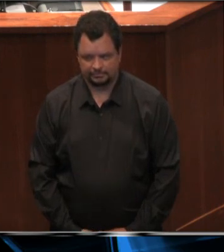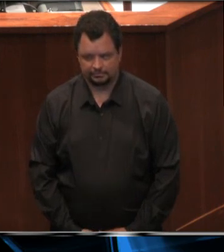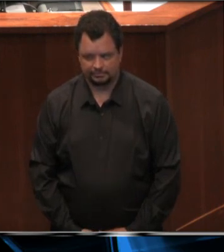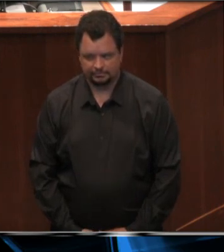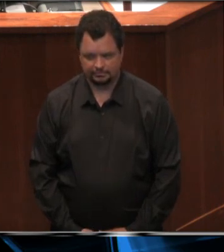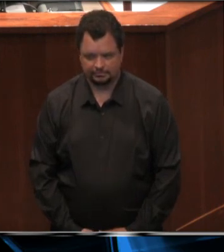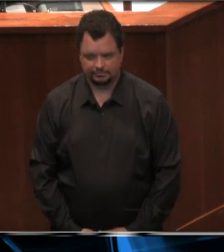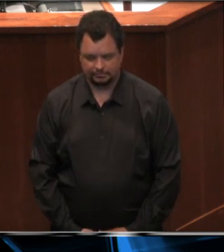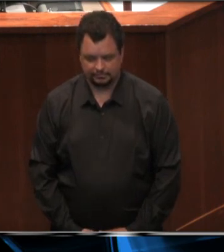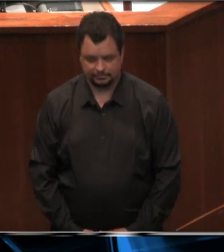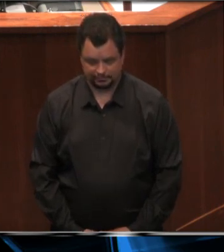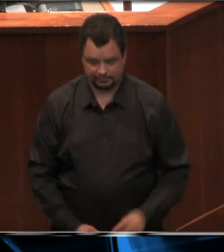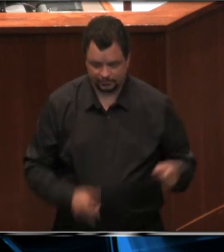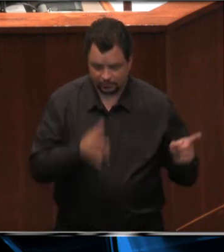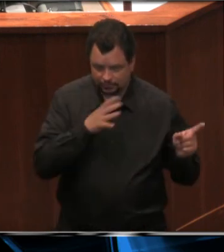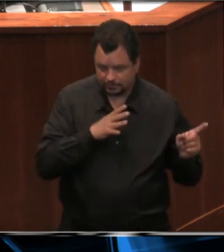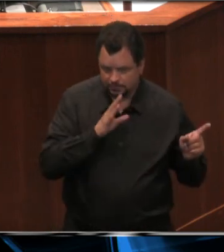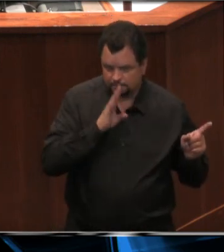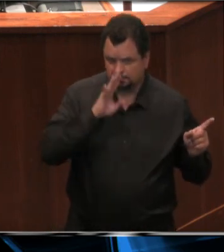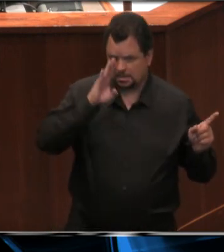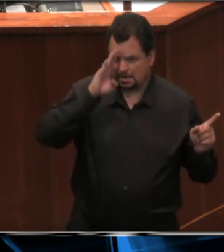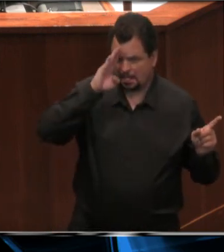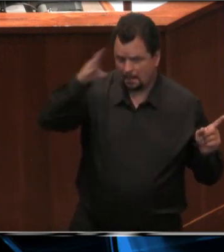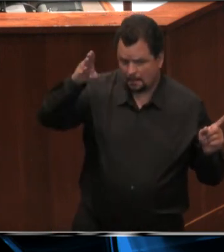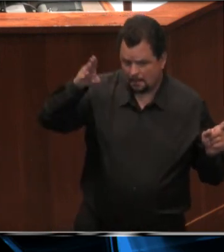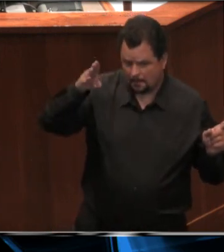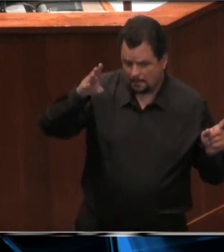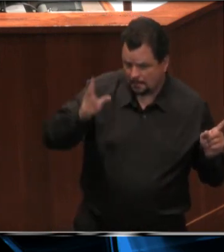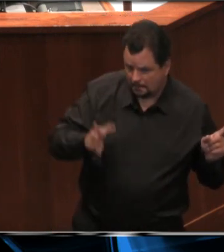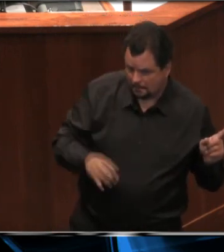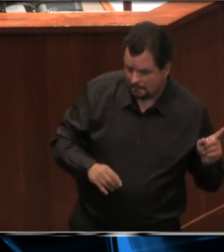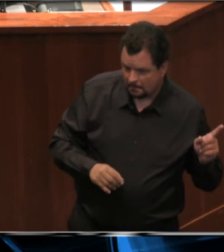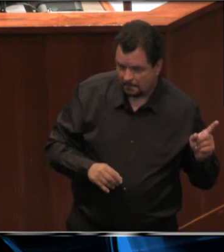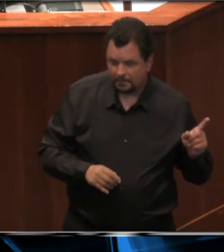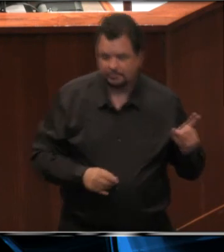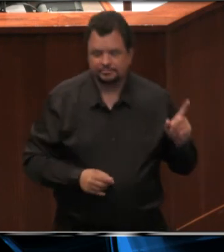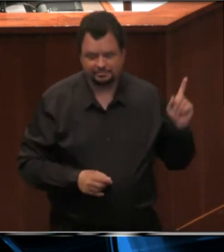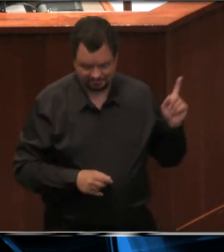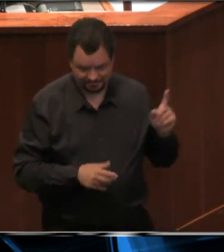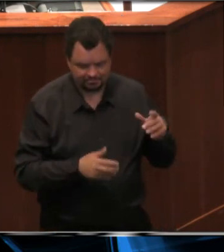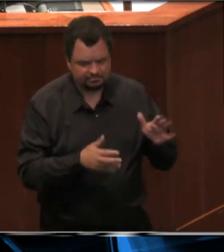Hello? Yes, please go ahead, identify yourself and let us know who you're with.